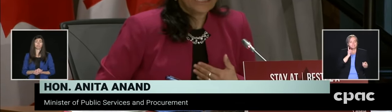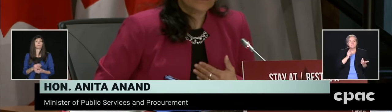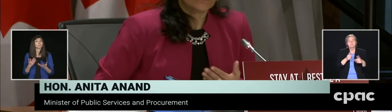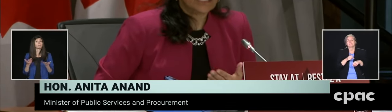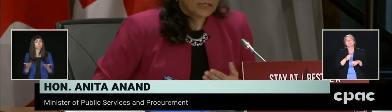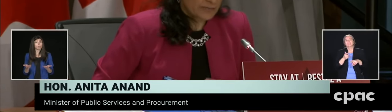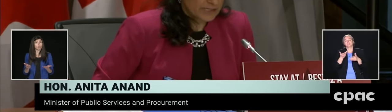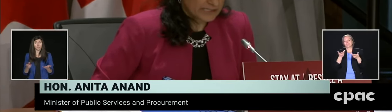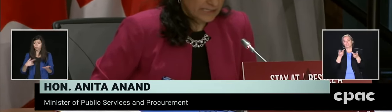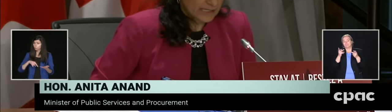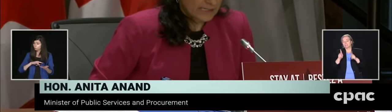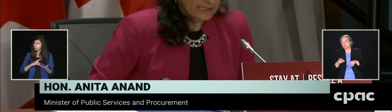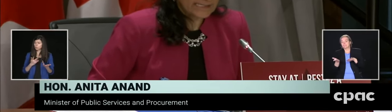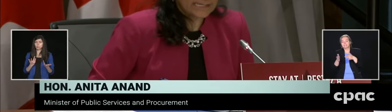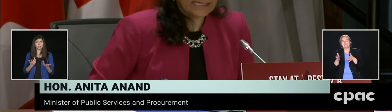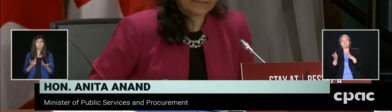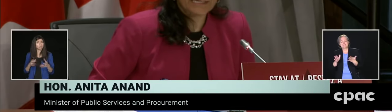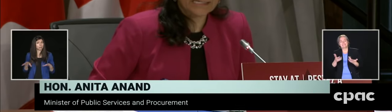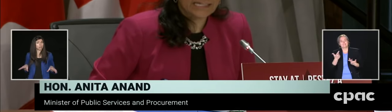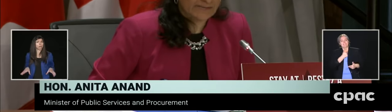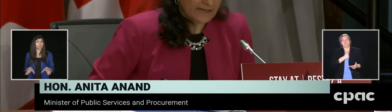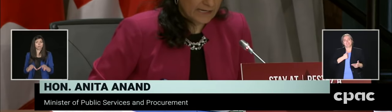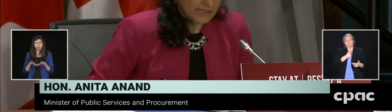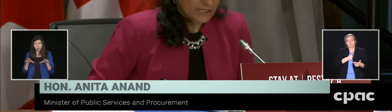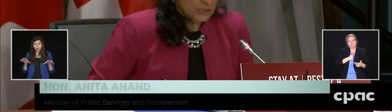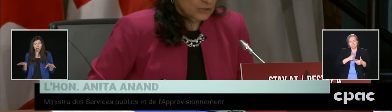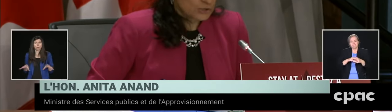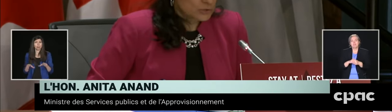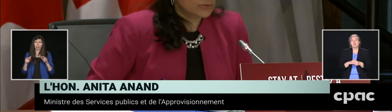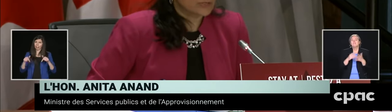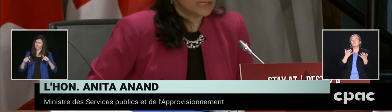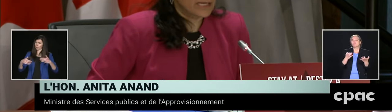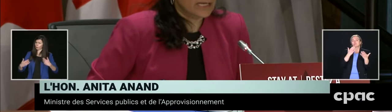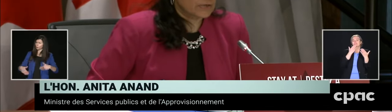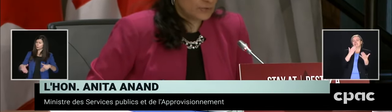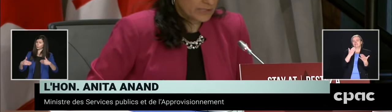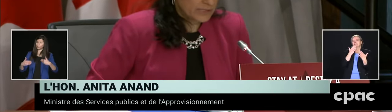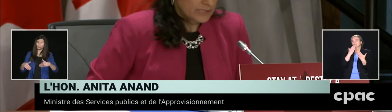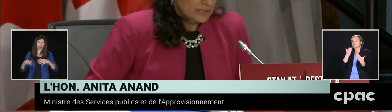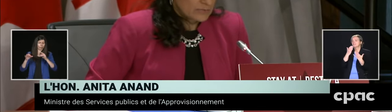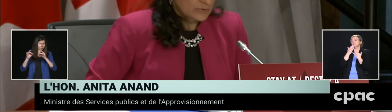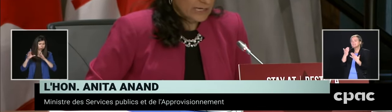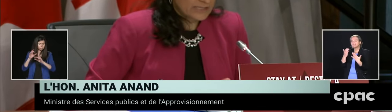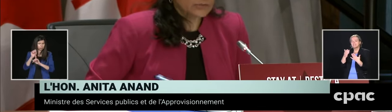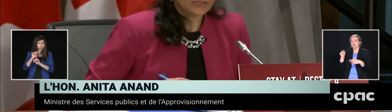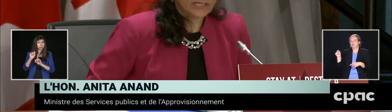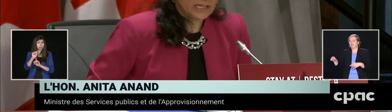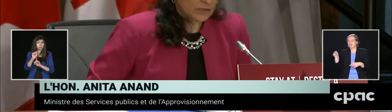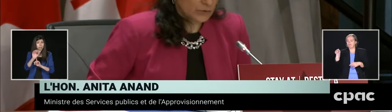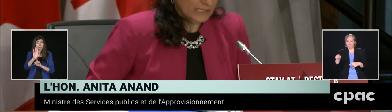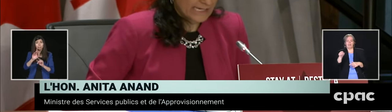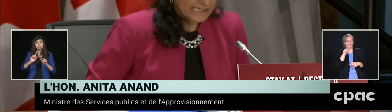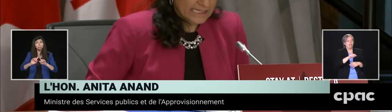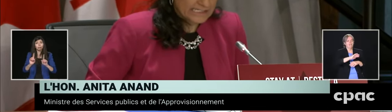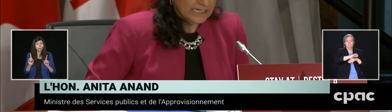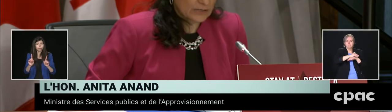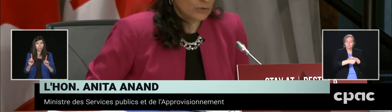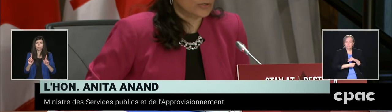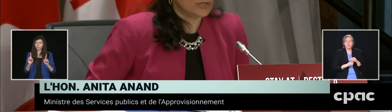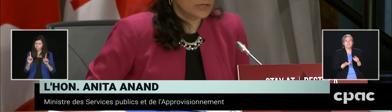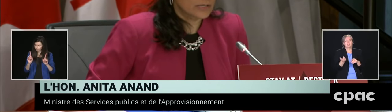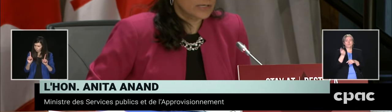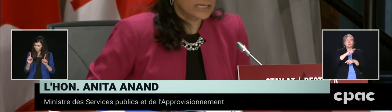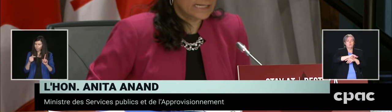je tiens à remercier les équipes qui travaillent jour et nuit pour assurer que les